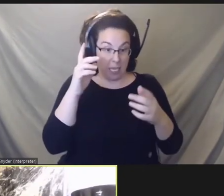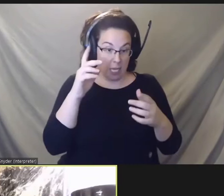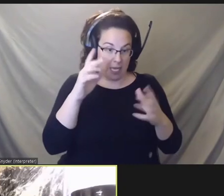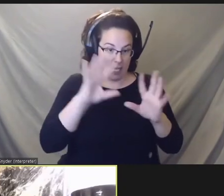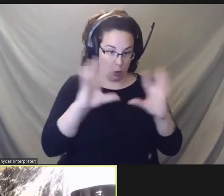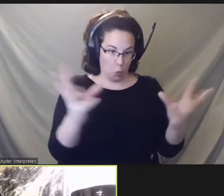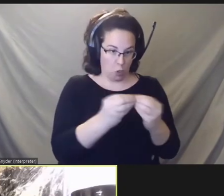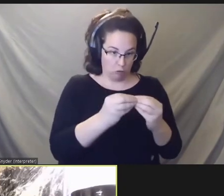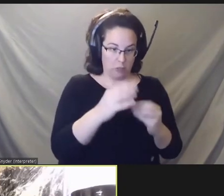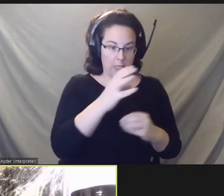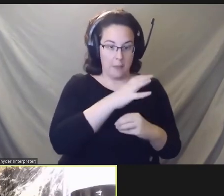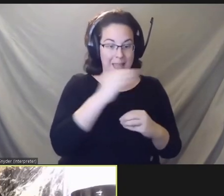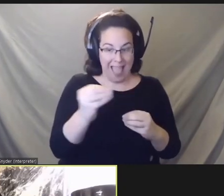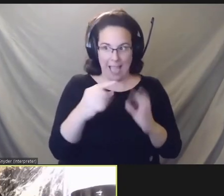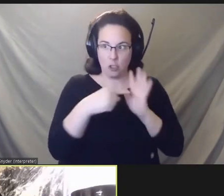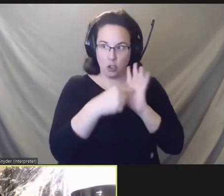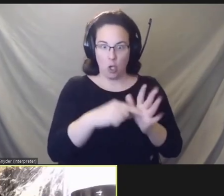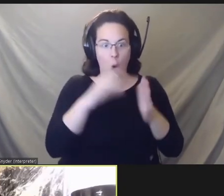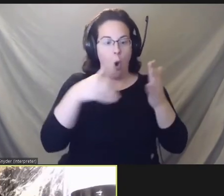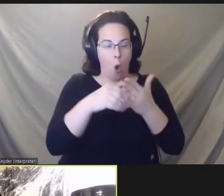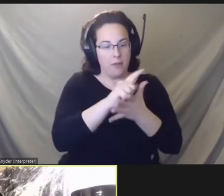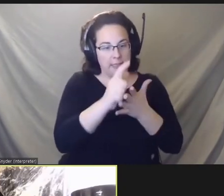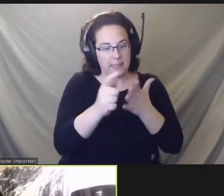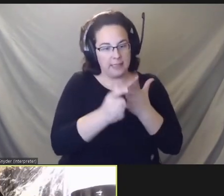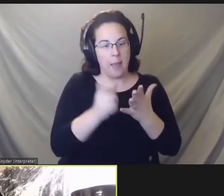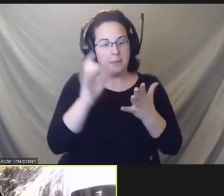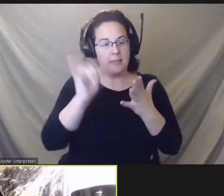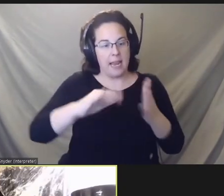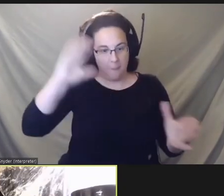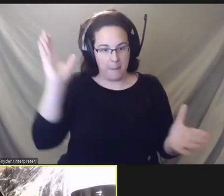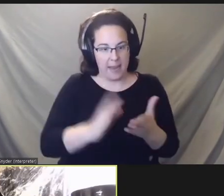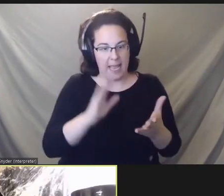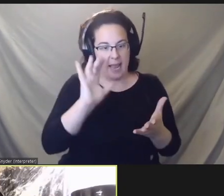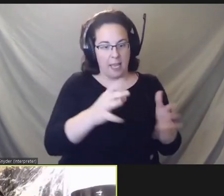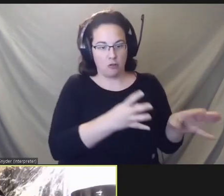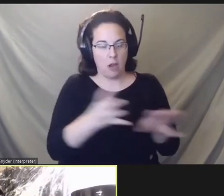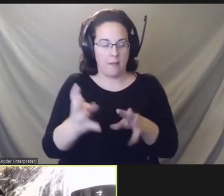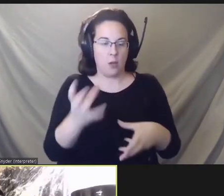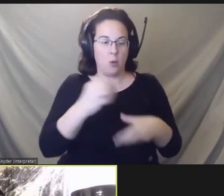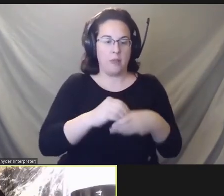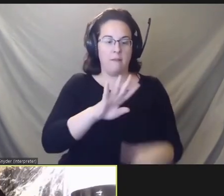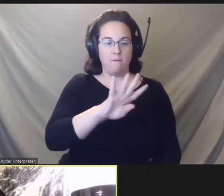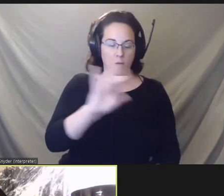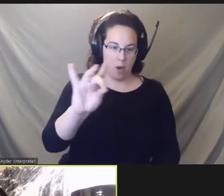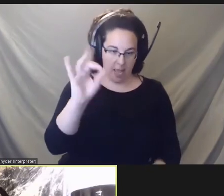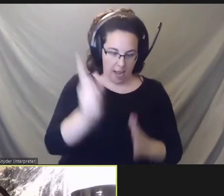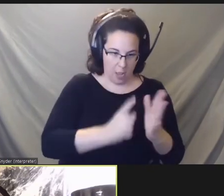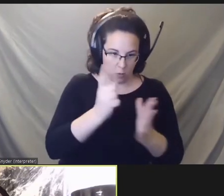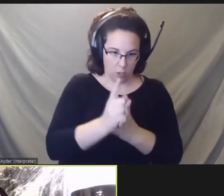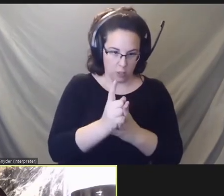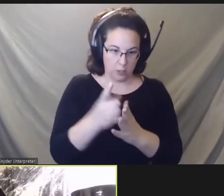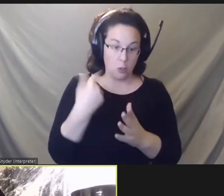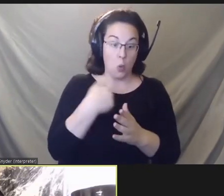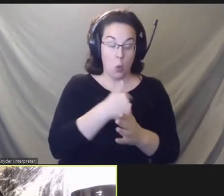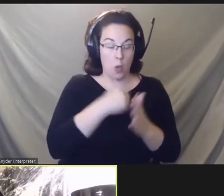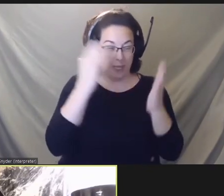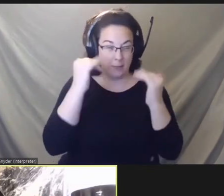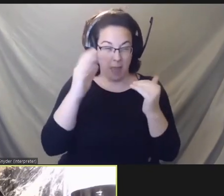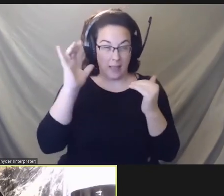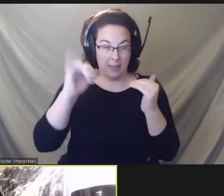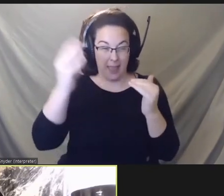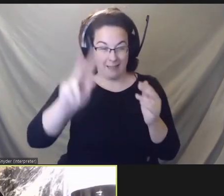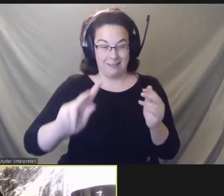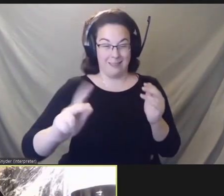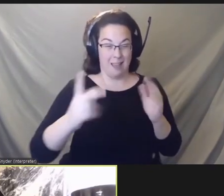taken to effectively mitigate the illegal traffic within 48 hours. And we expect the downstream provider to notify the